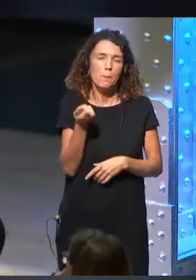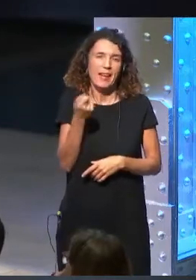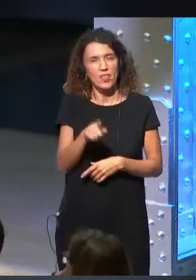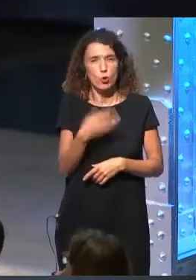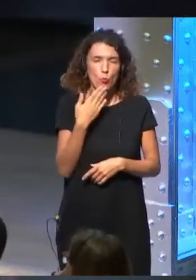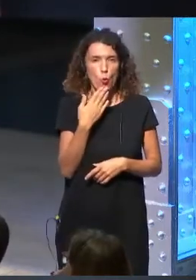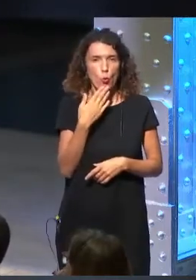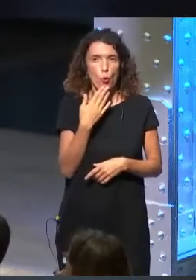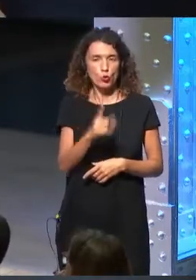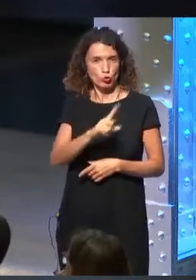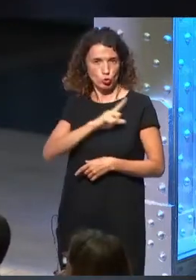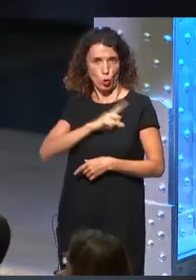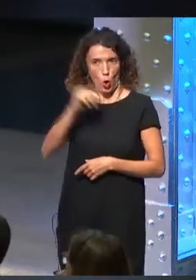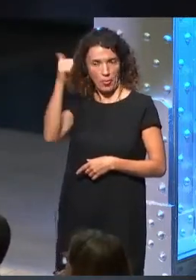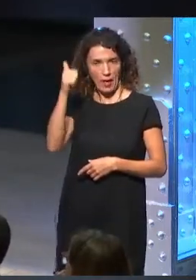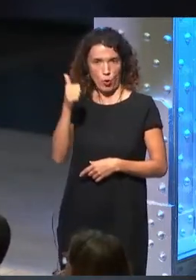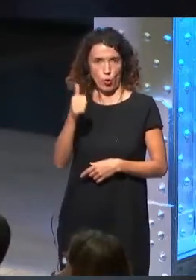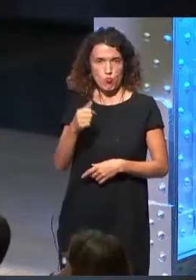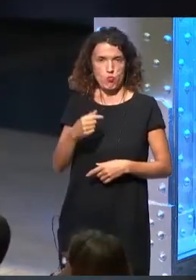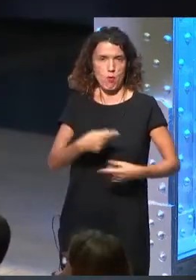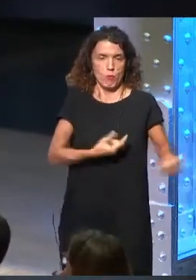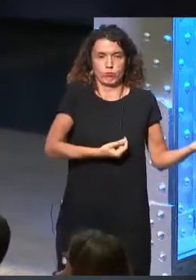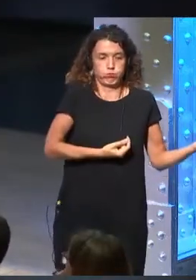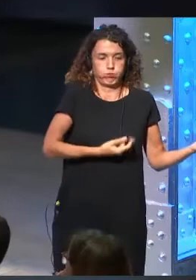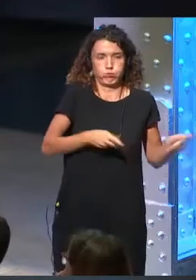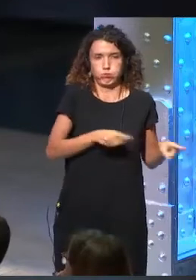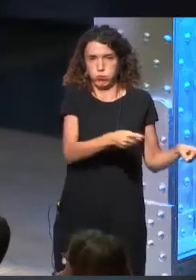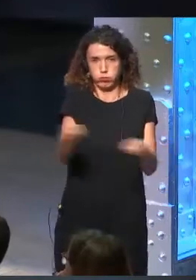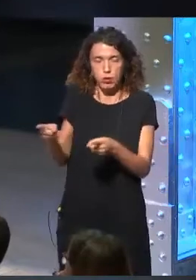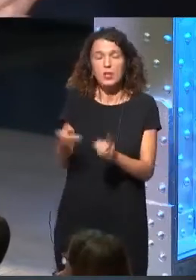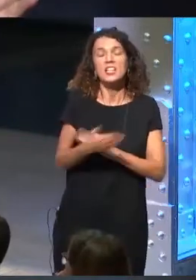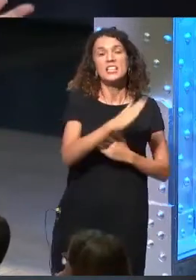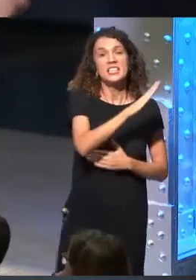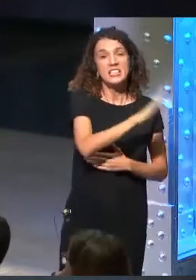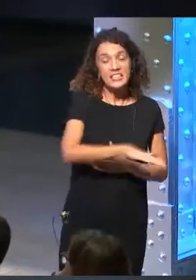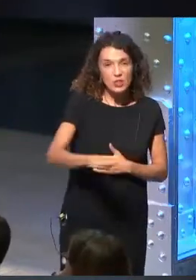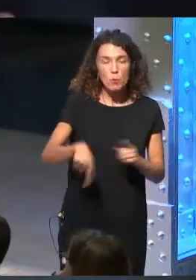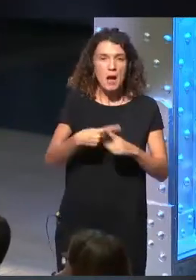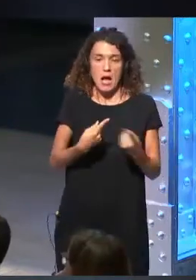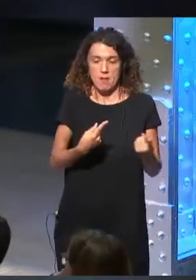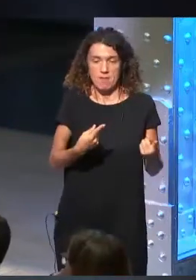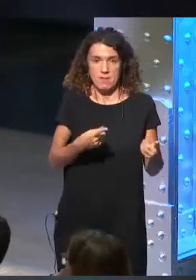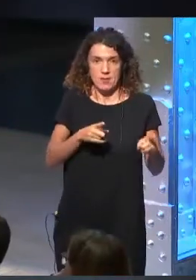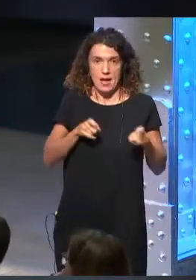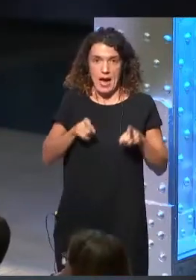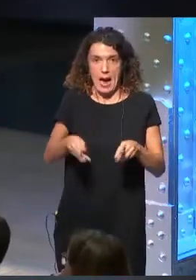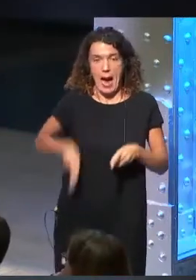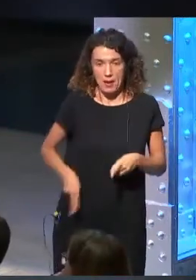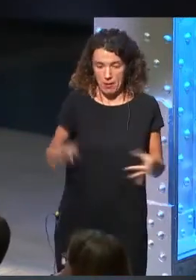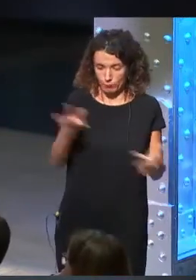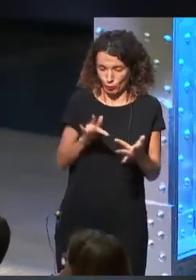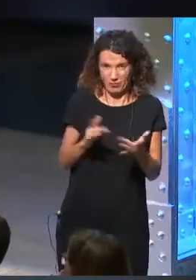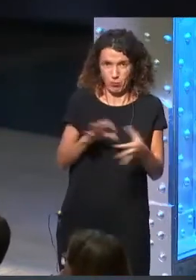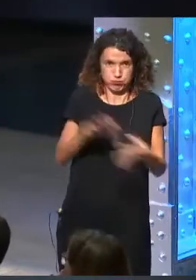Children and guns do not go together. Women and armor do not go together. Athena has no babies, is